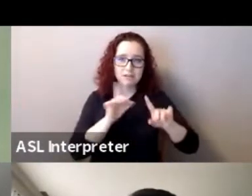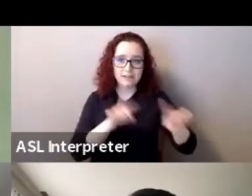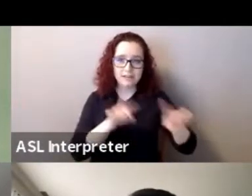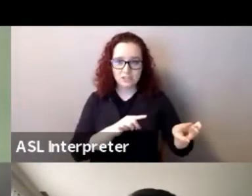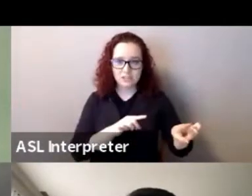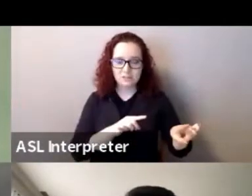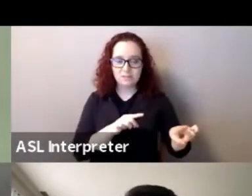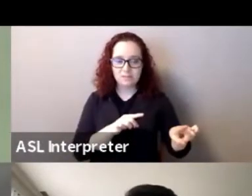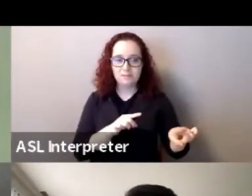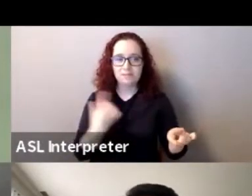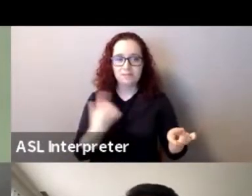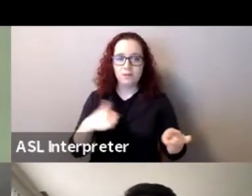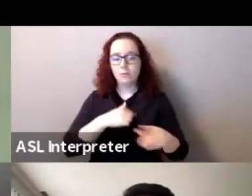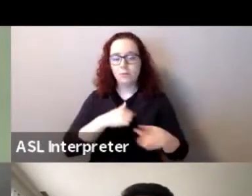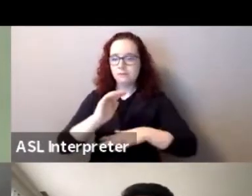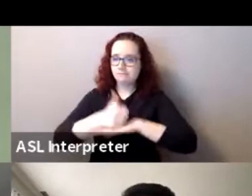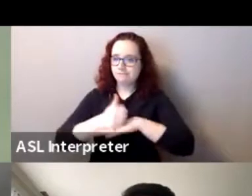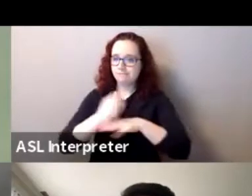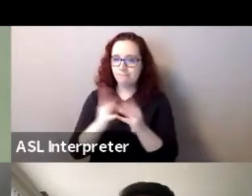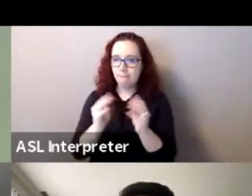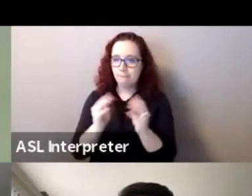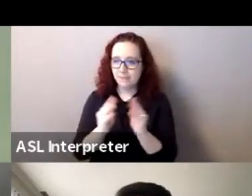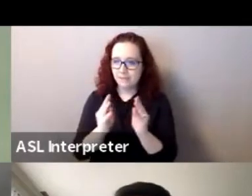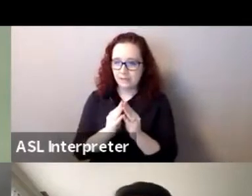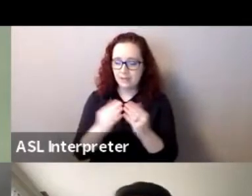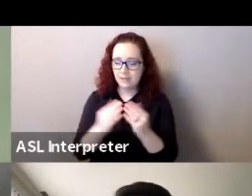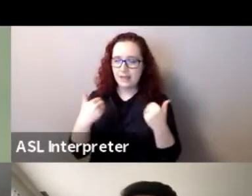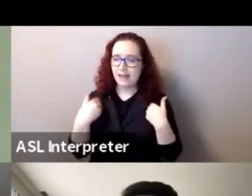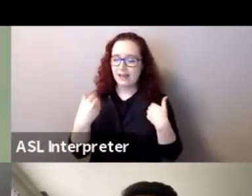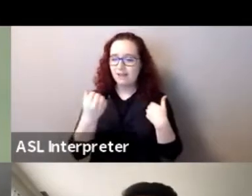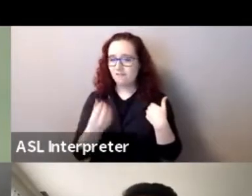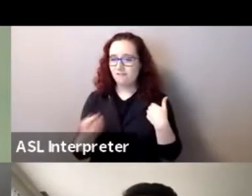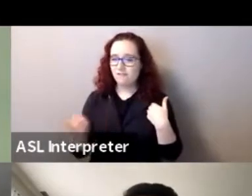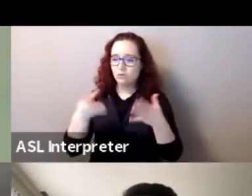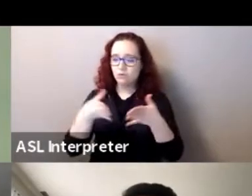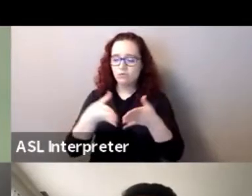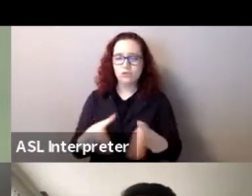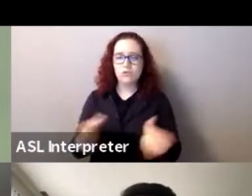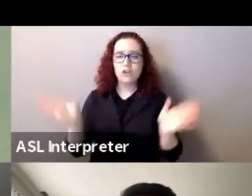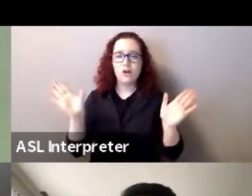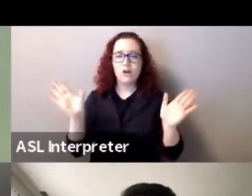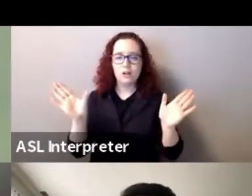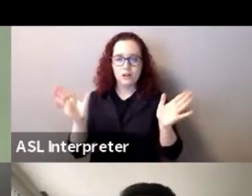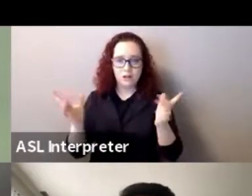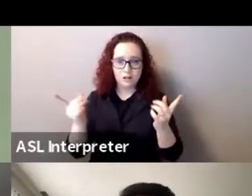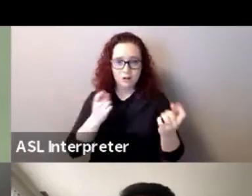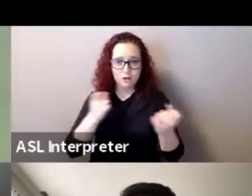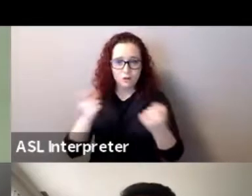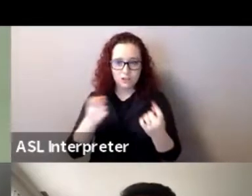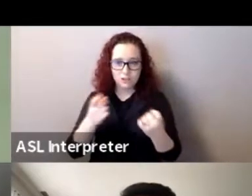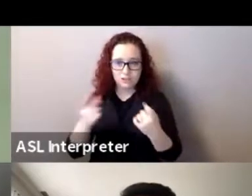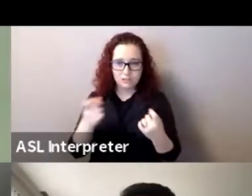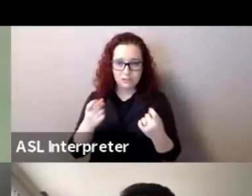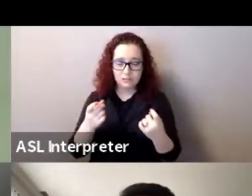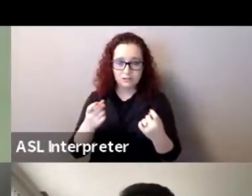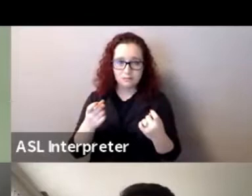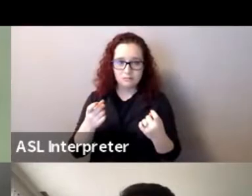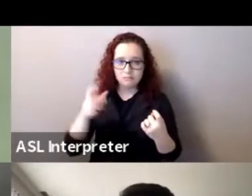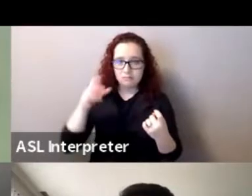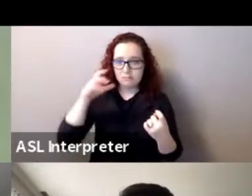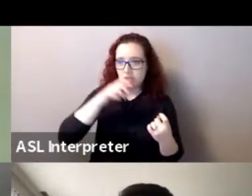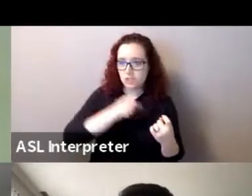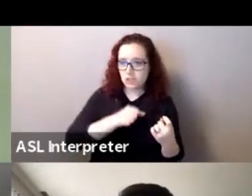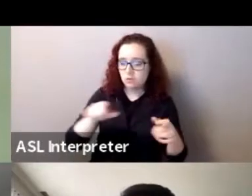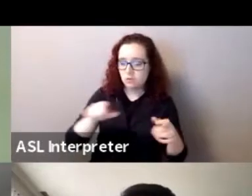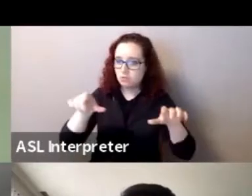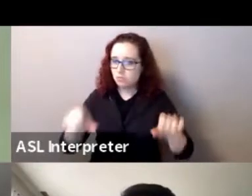we were putting today's meeting together, we had a couple of kind of general questions that we thought you may have in your